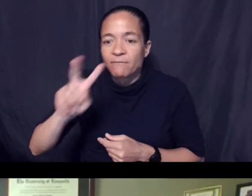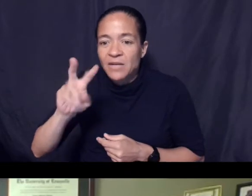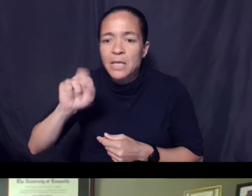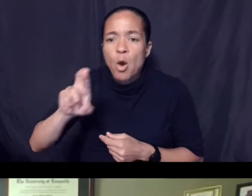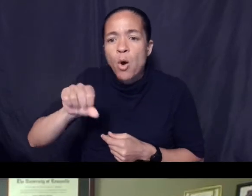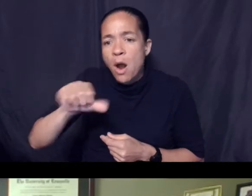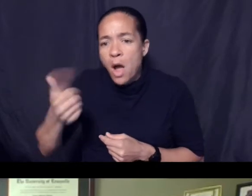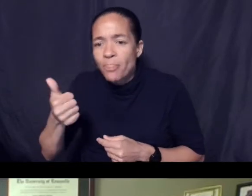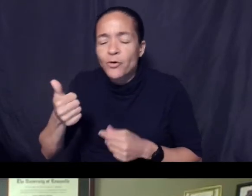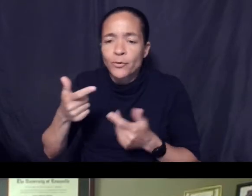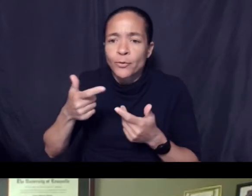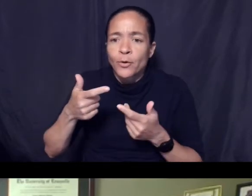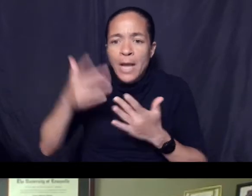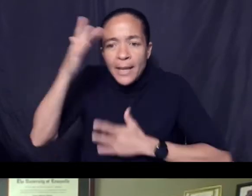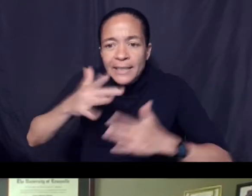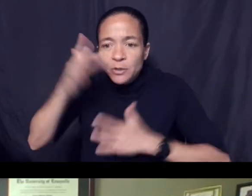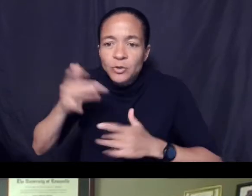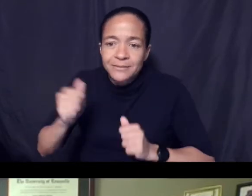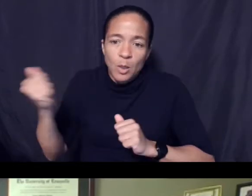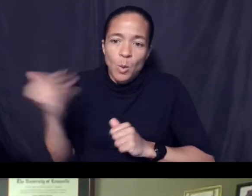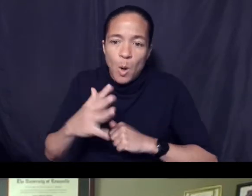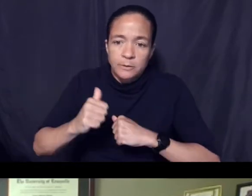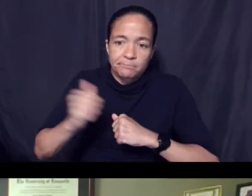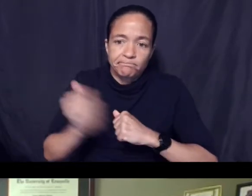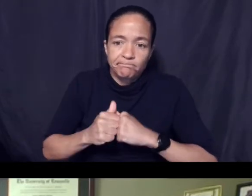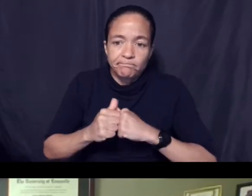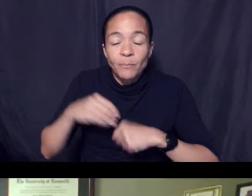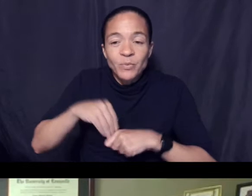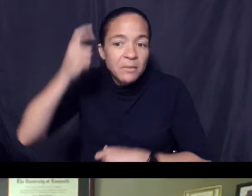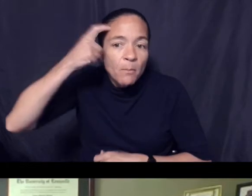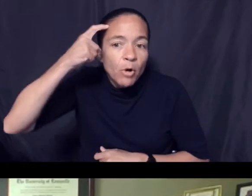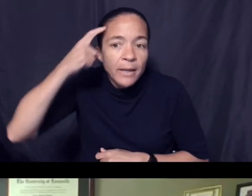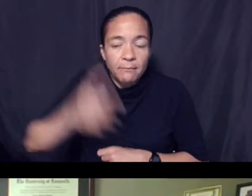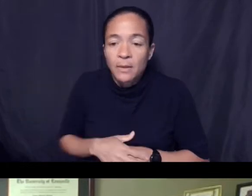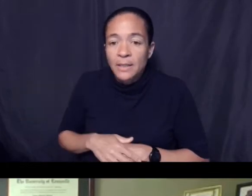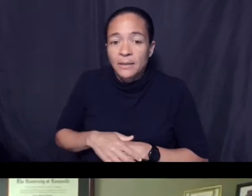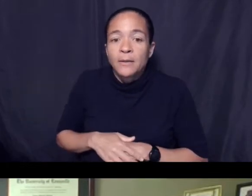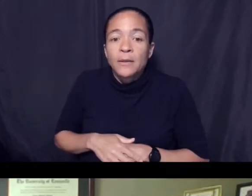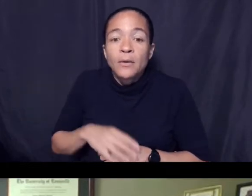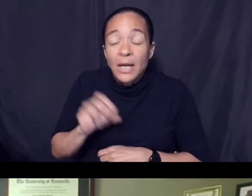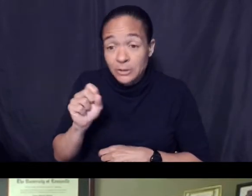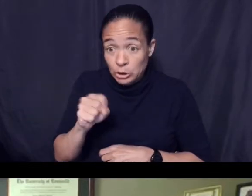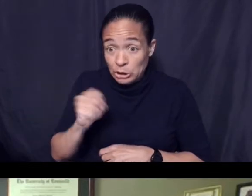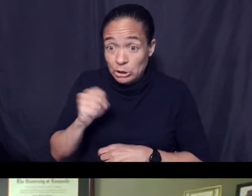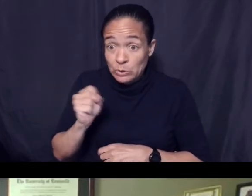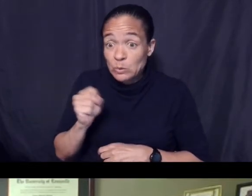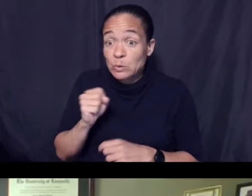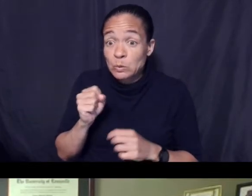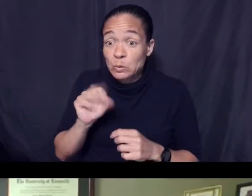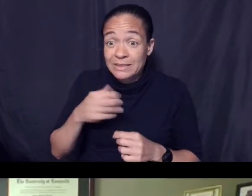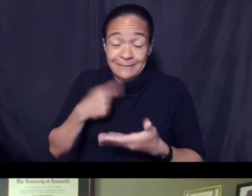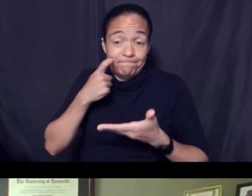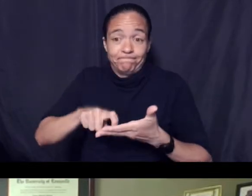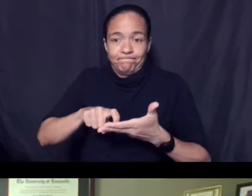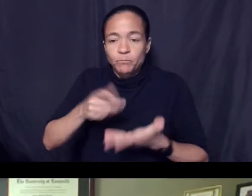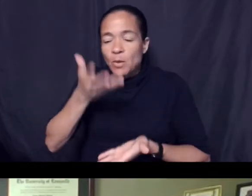that can cause calcification. So basically, if we see calcifications in the brain, despite it being a 4-month-old, we may still be able